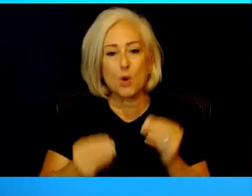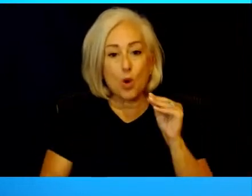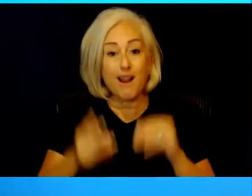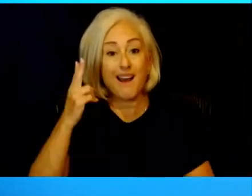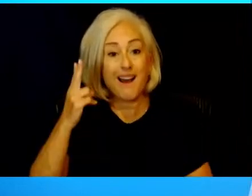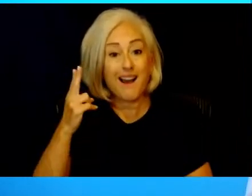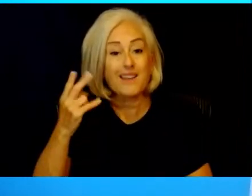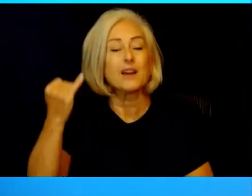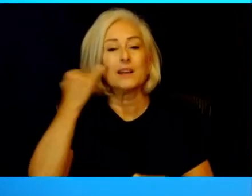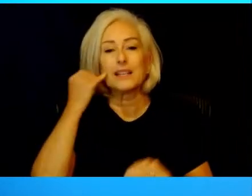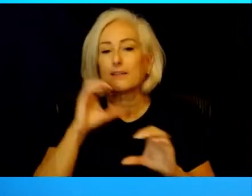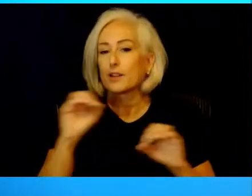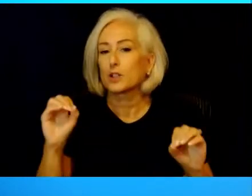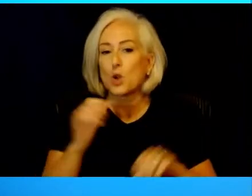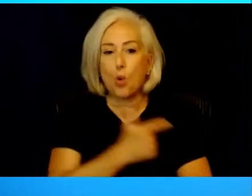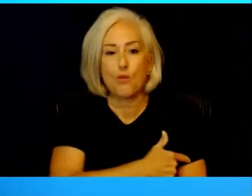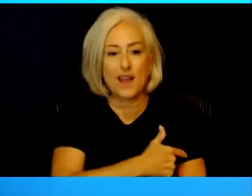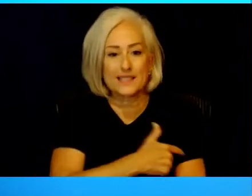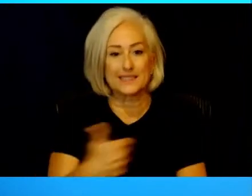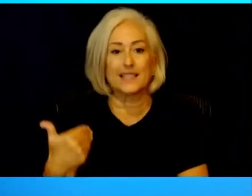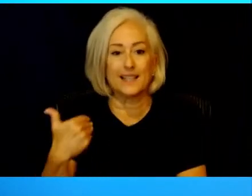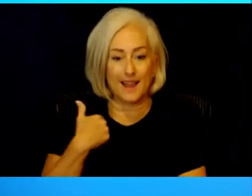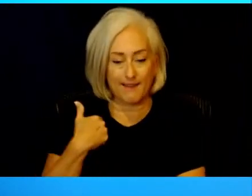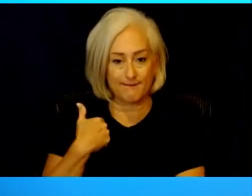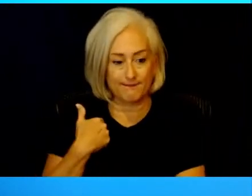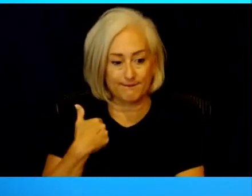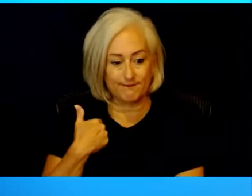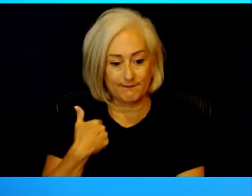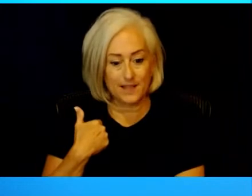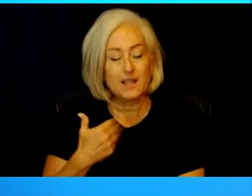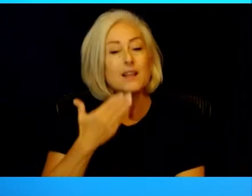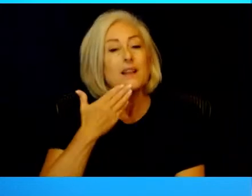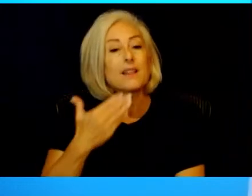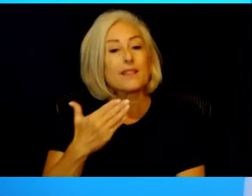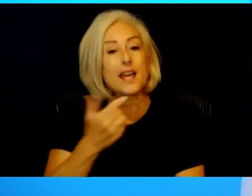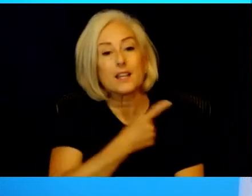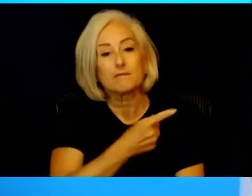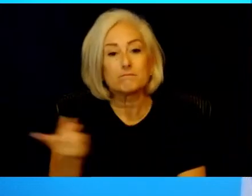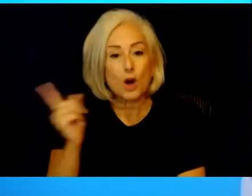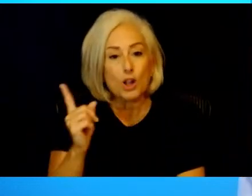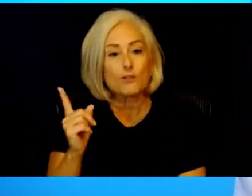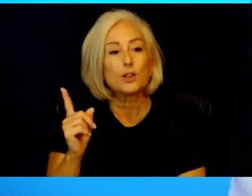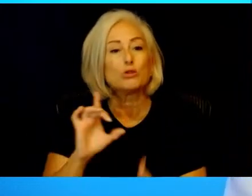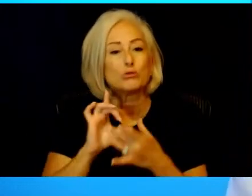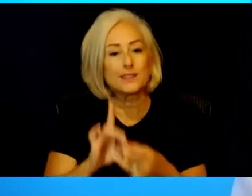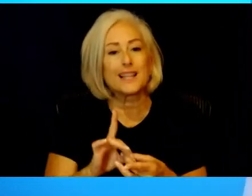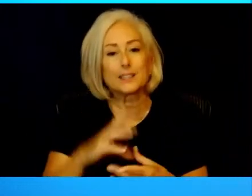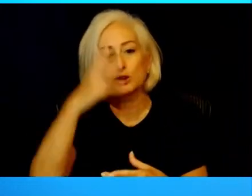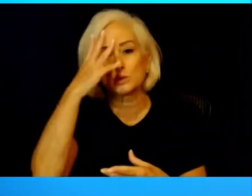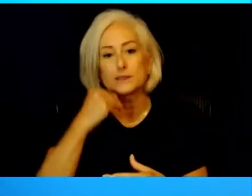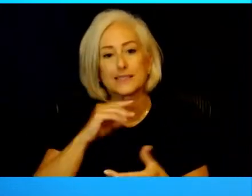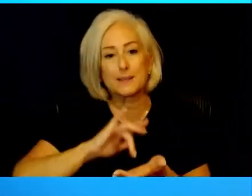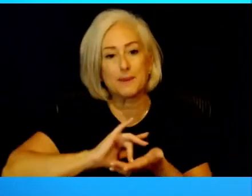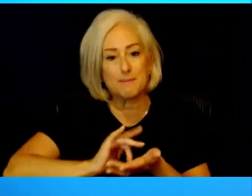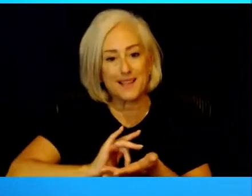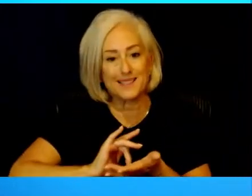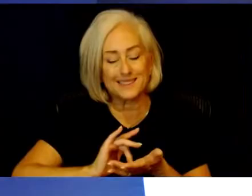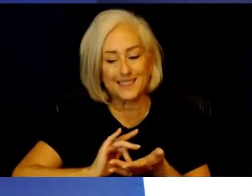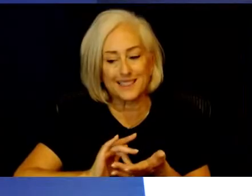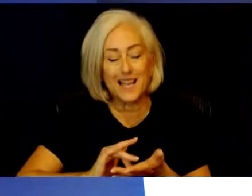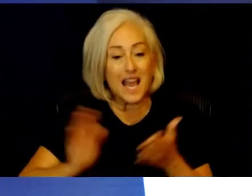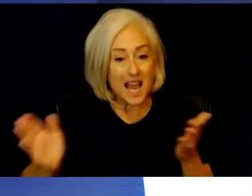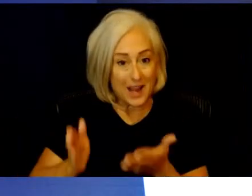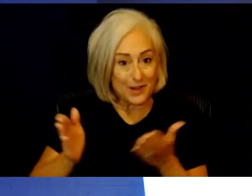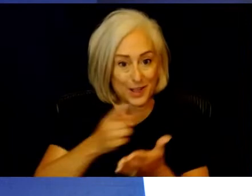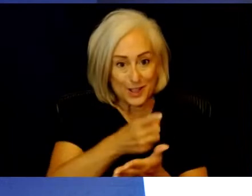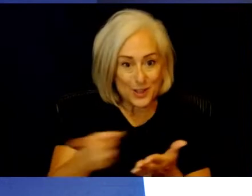would also like to thank our guests with the sleep medicine, and I would encourage everybody just as my parents do. They have a nice matching